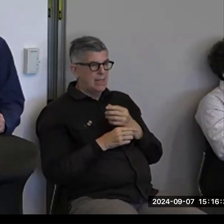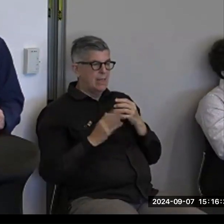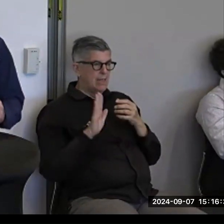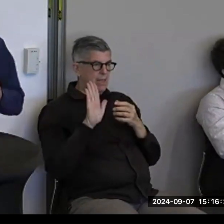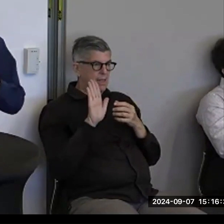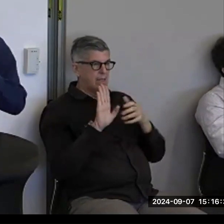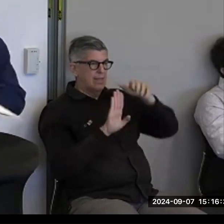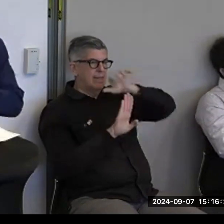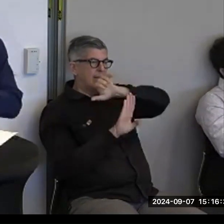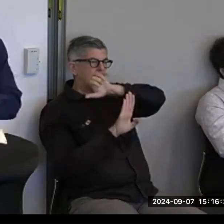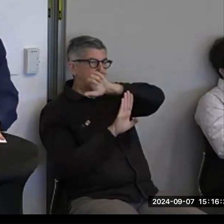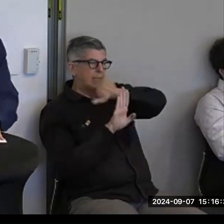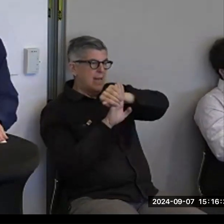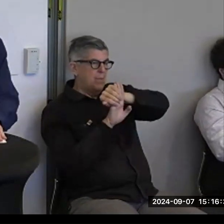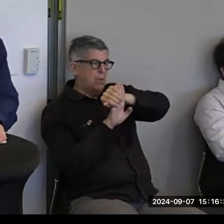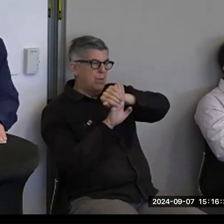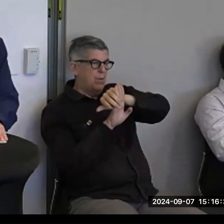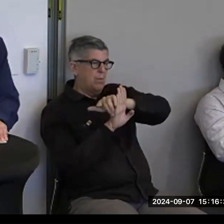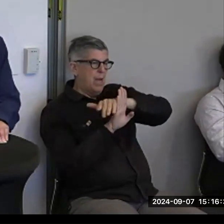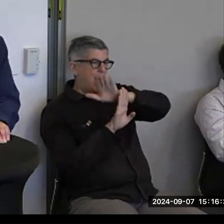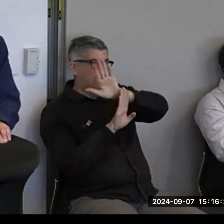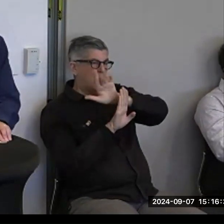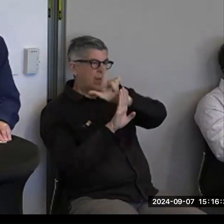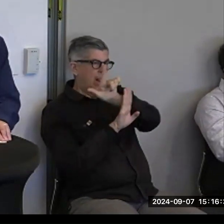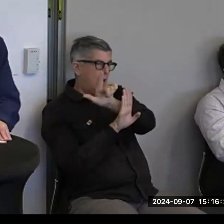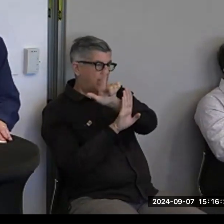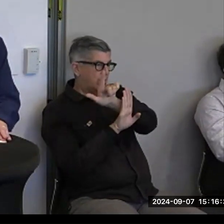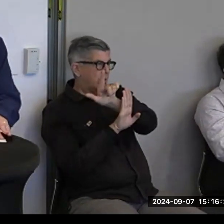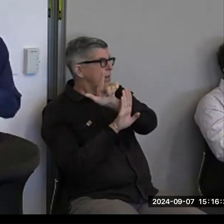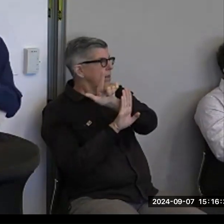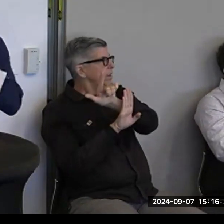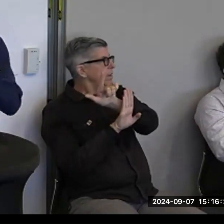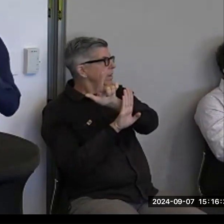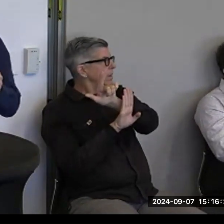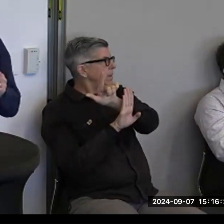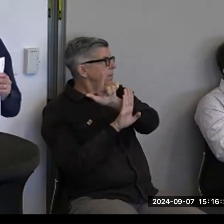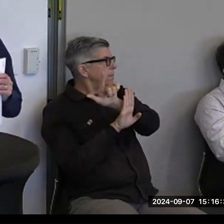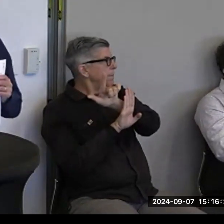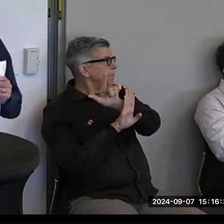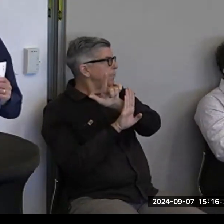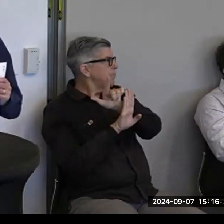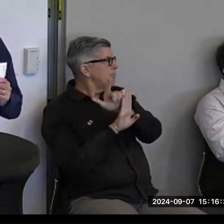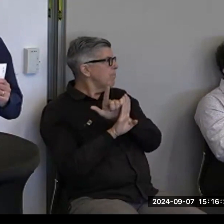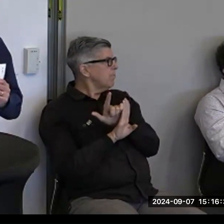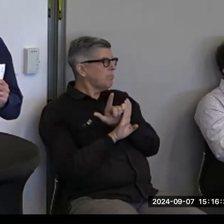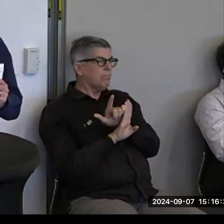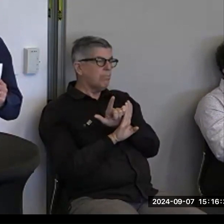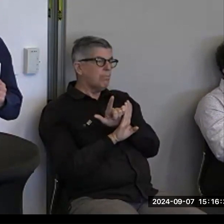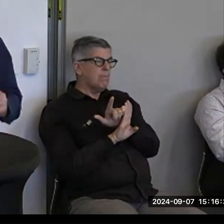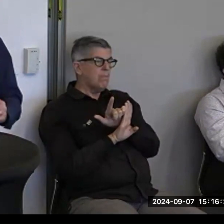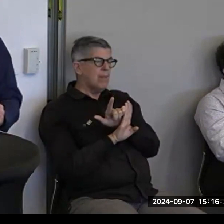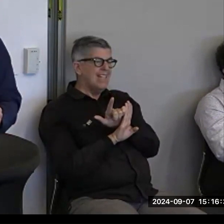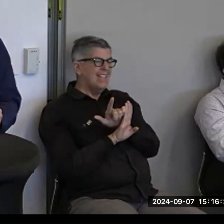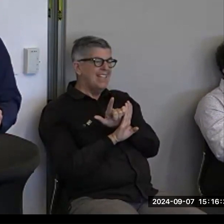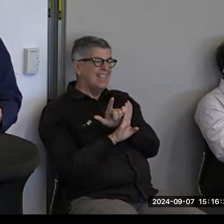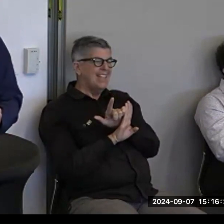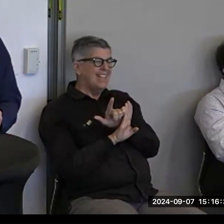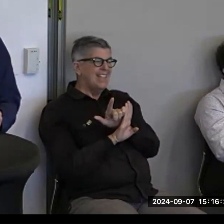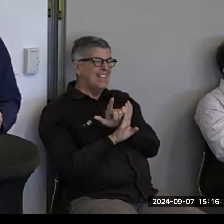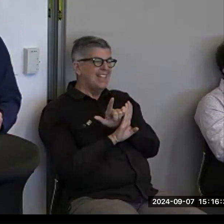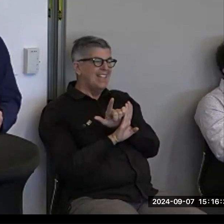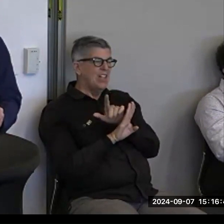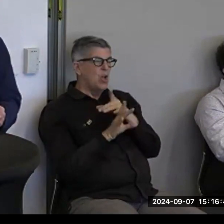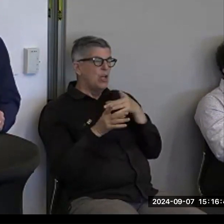left corner, and the the